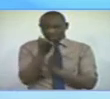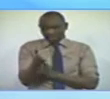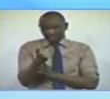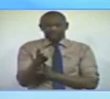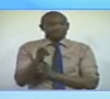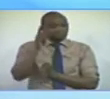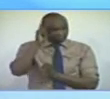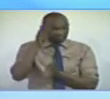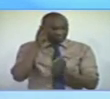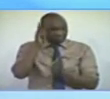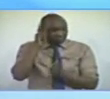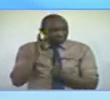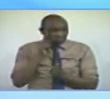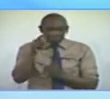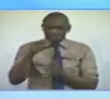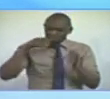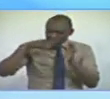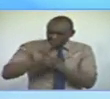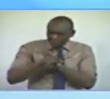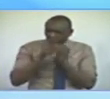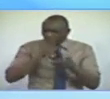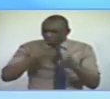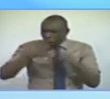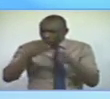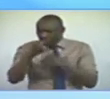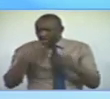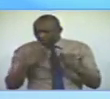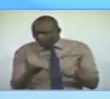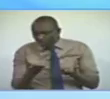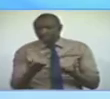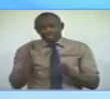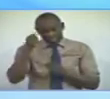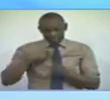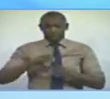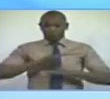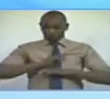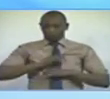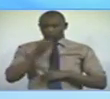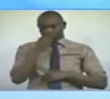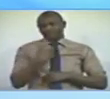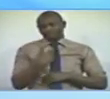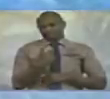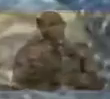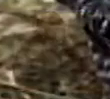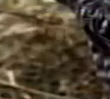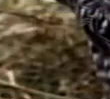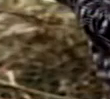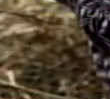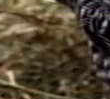K. Tan delves deep into what pulses really mean for Kenya's food security.